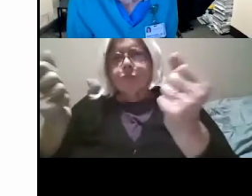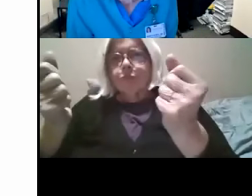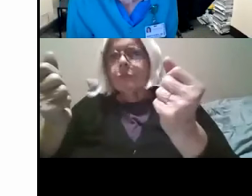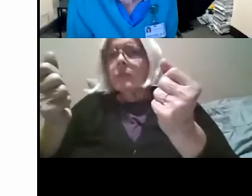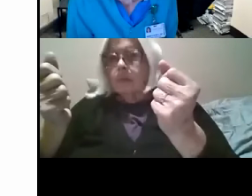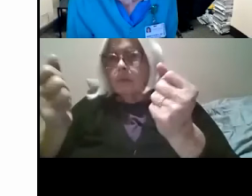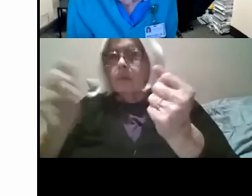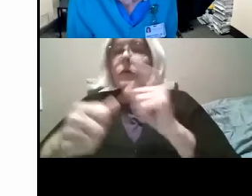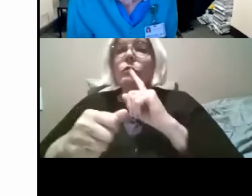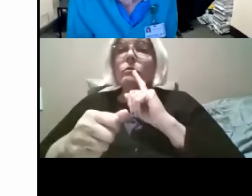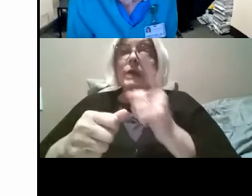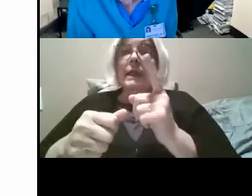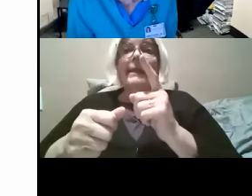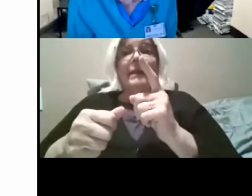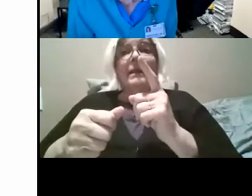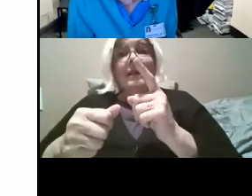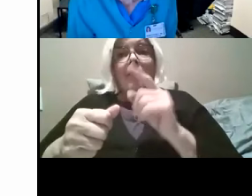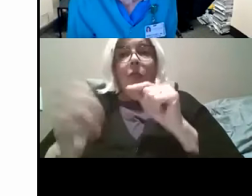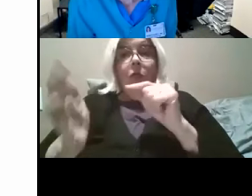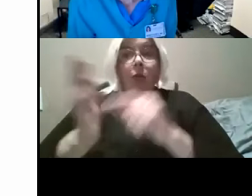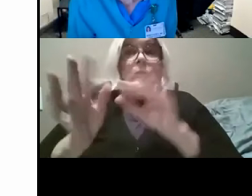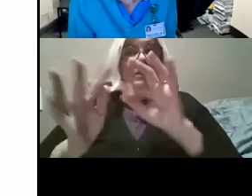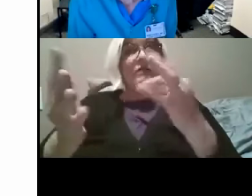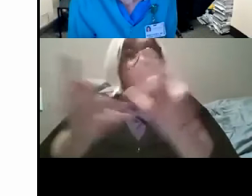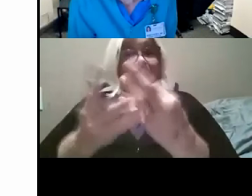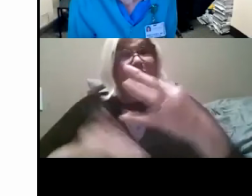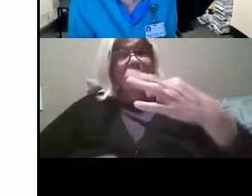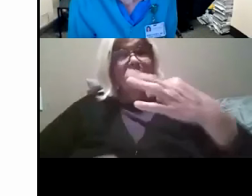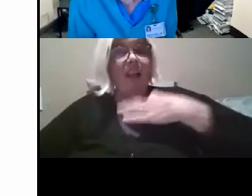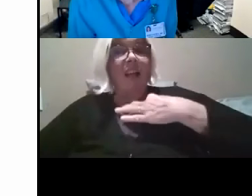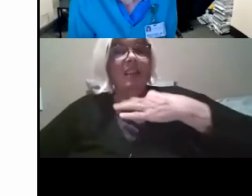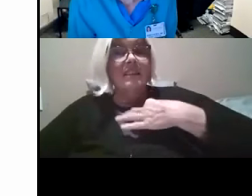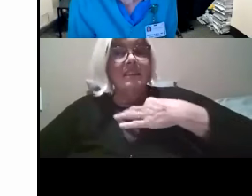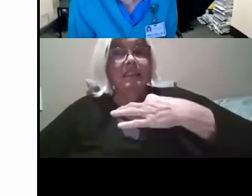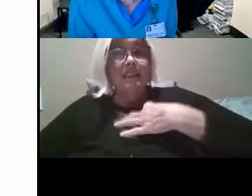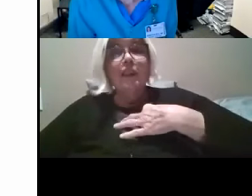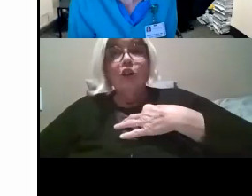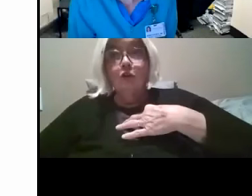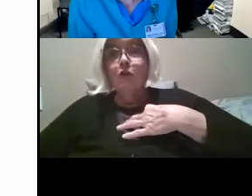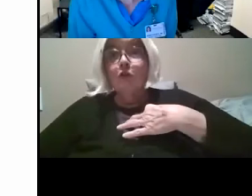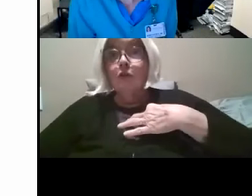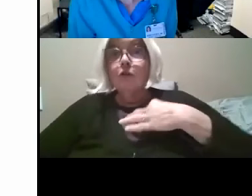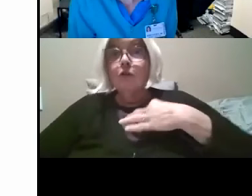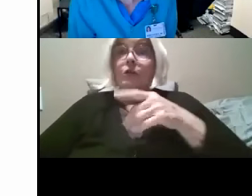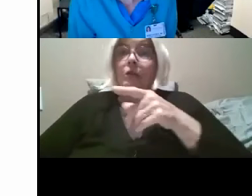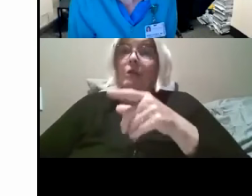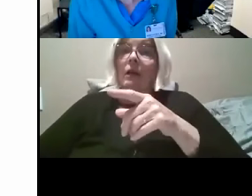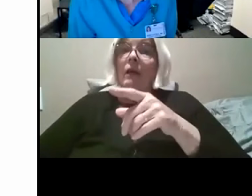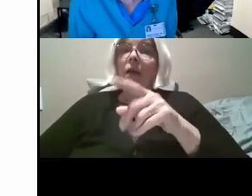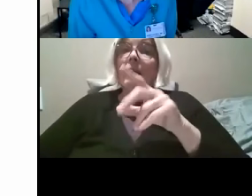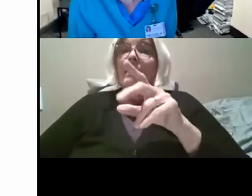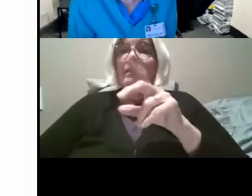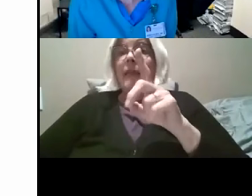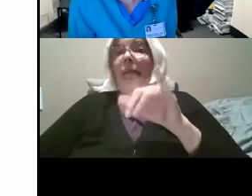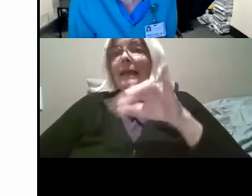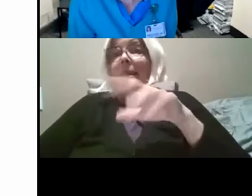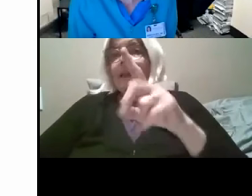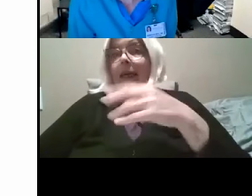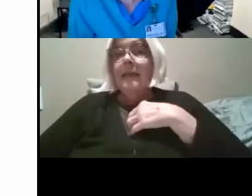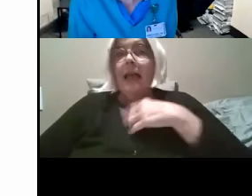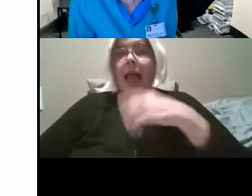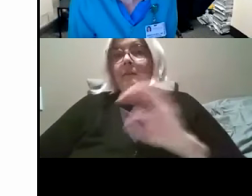wonderfully volunteered to do this trial, they were given phones with that they had to answer questions like every night on how their kid was